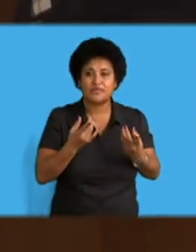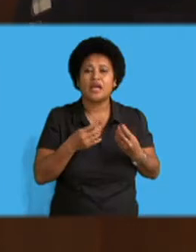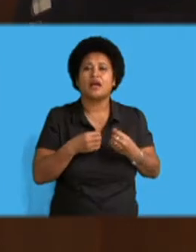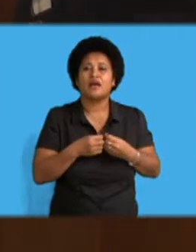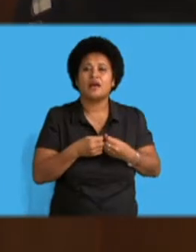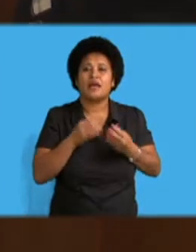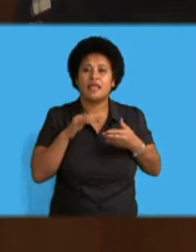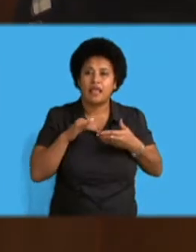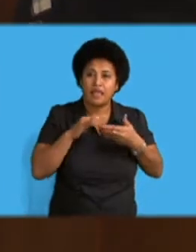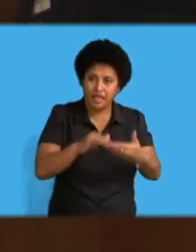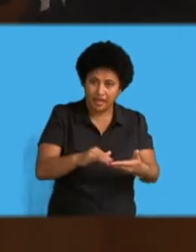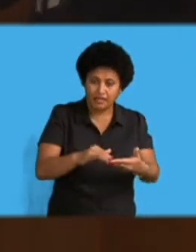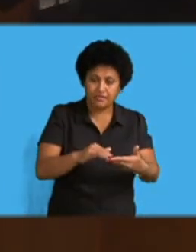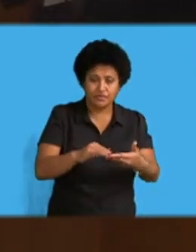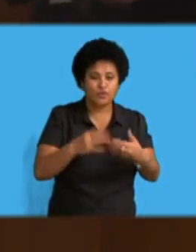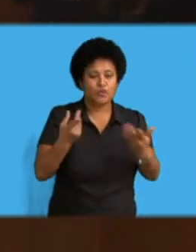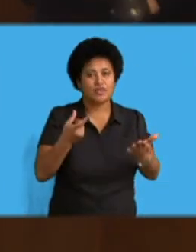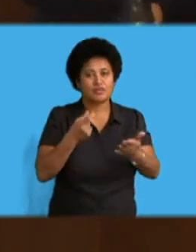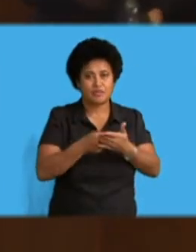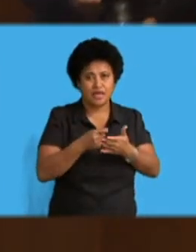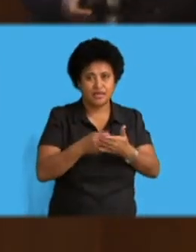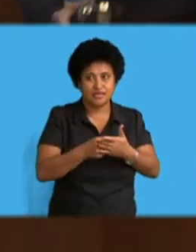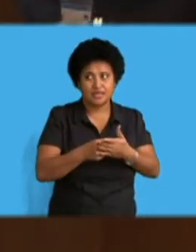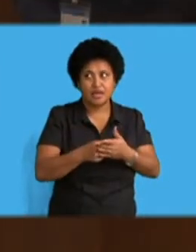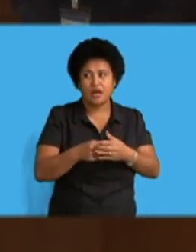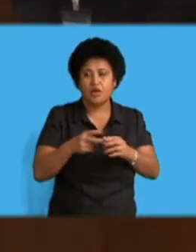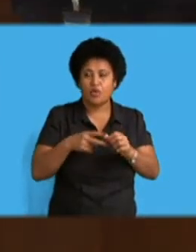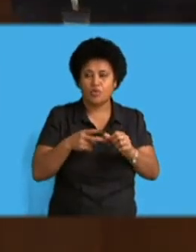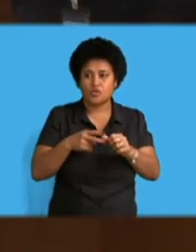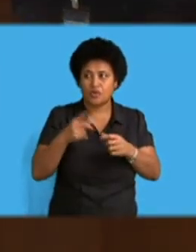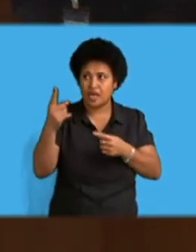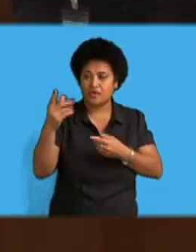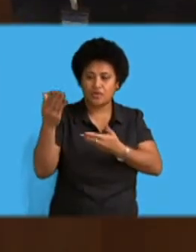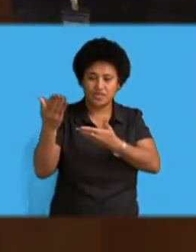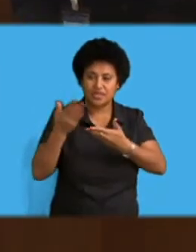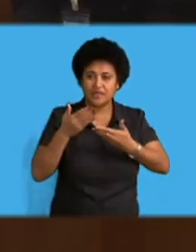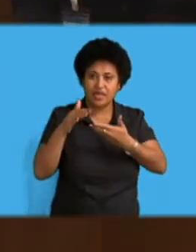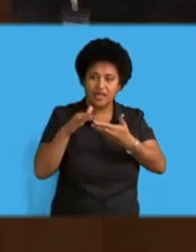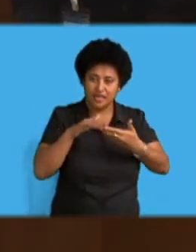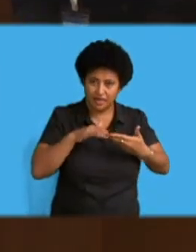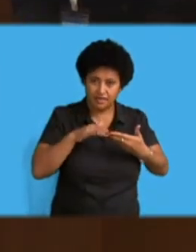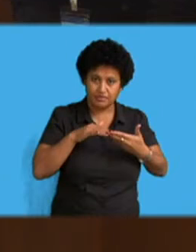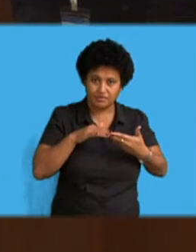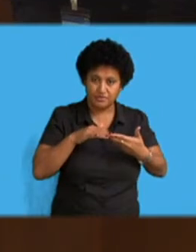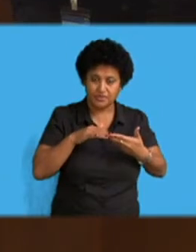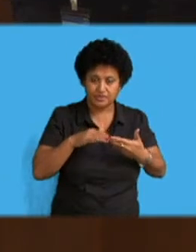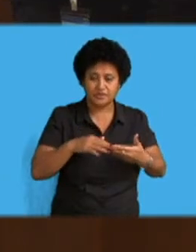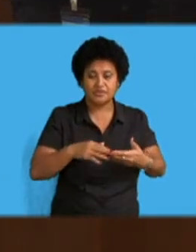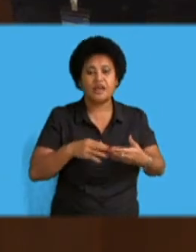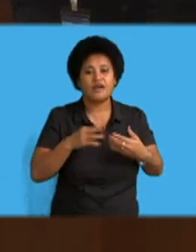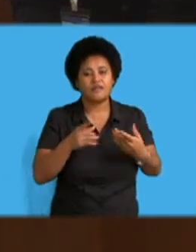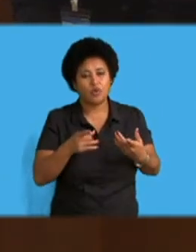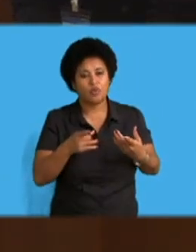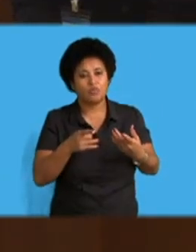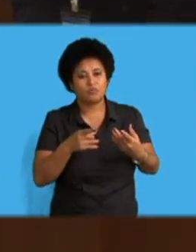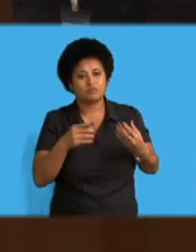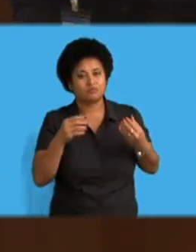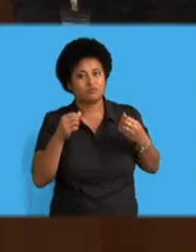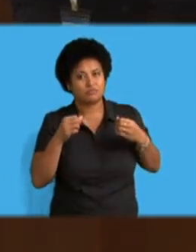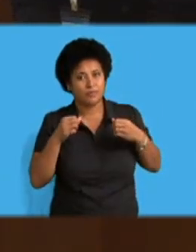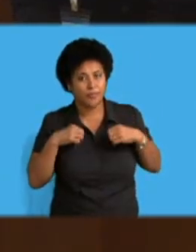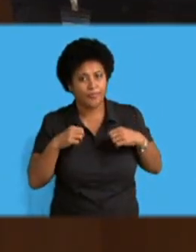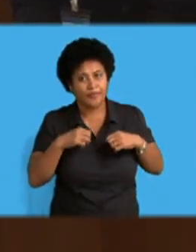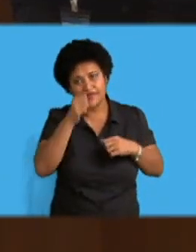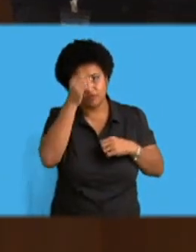private sector can also bring in the much-needed innovation and expertise related to public sector investments. This approach can also be used